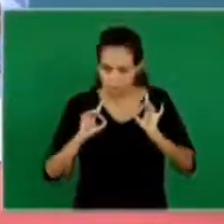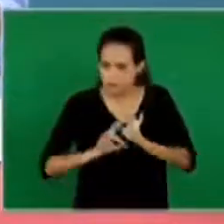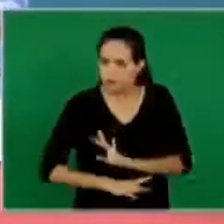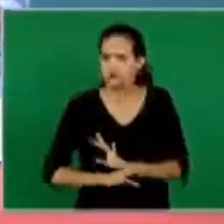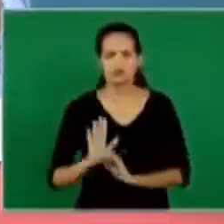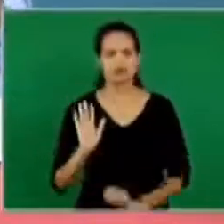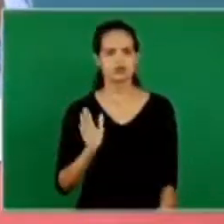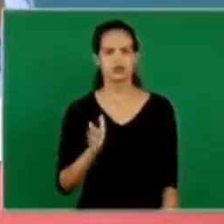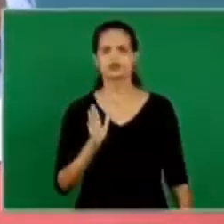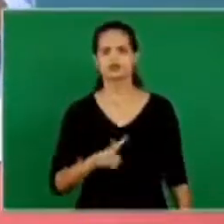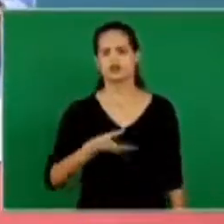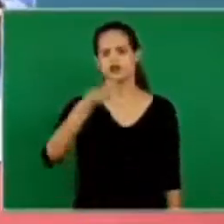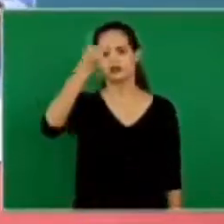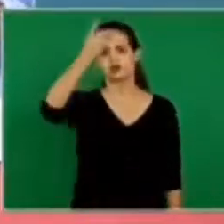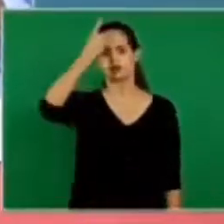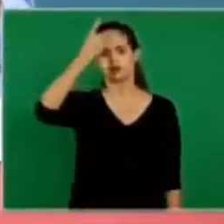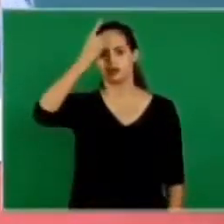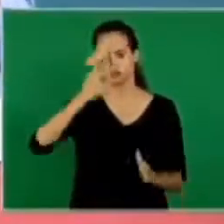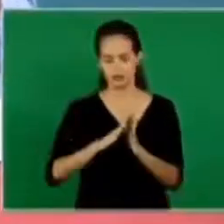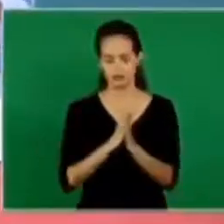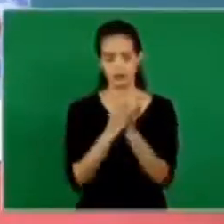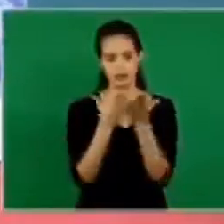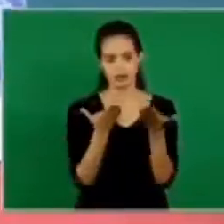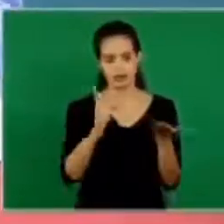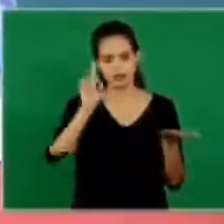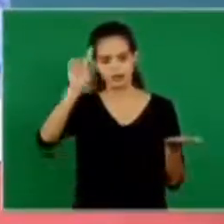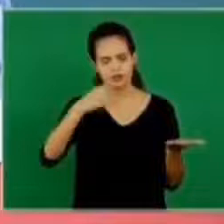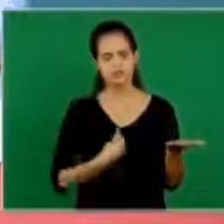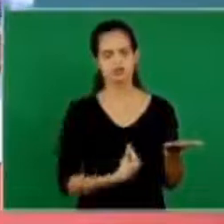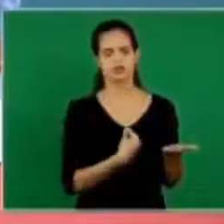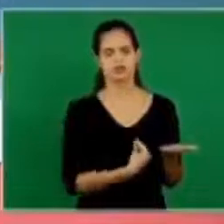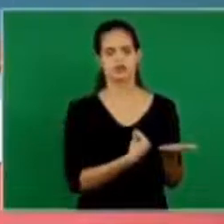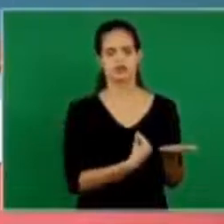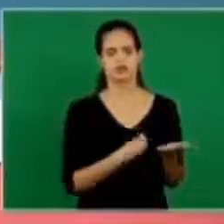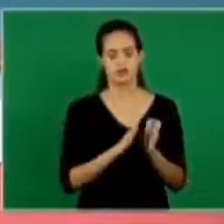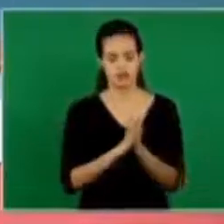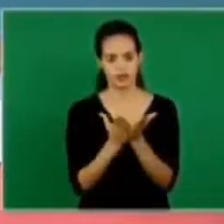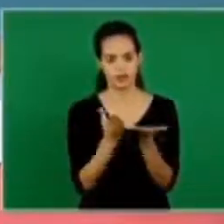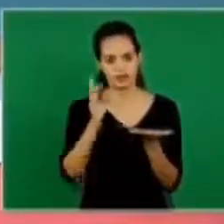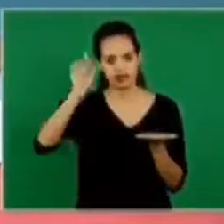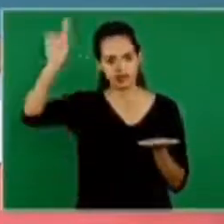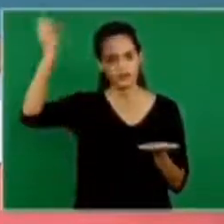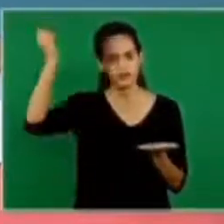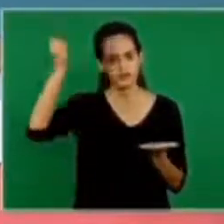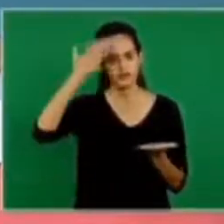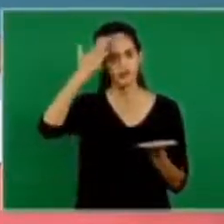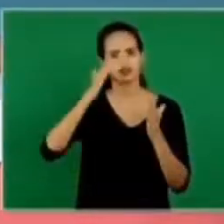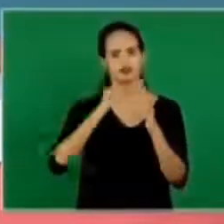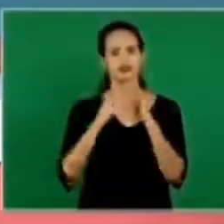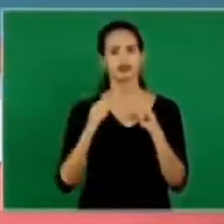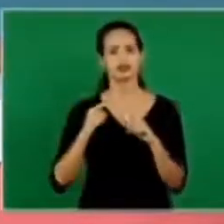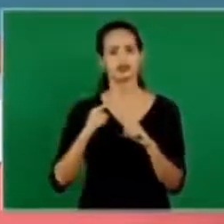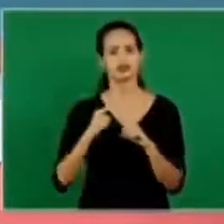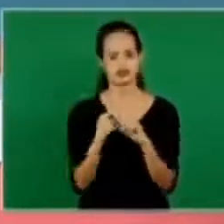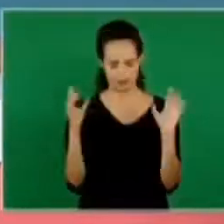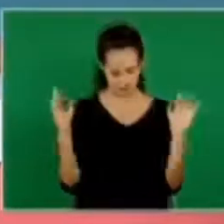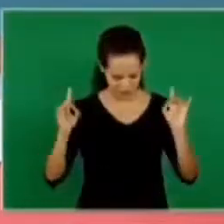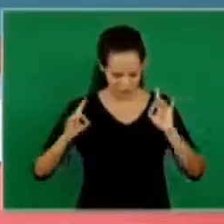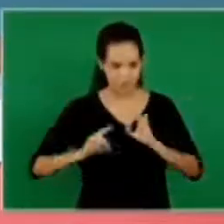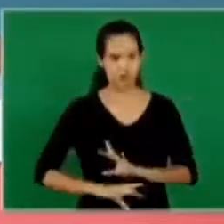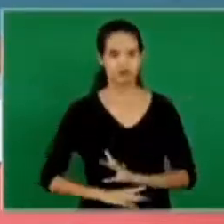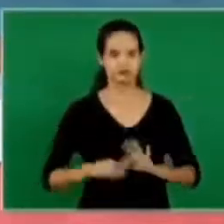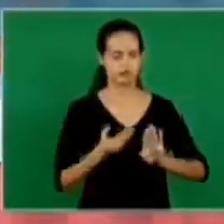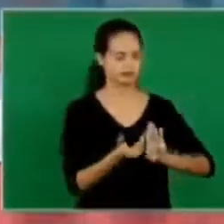already prepared with the spiritual gifts, with the word of life, with the revealed word. The church is